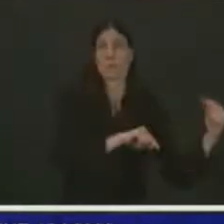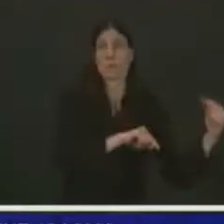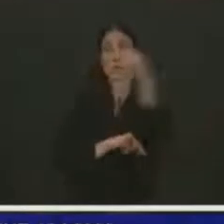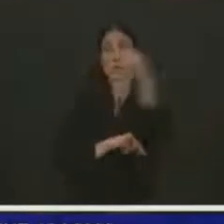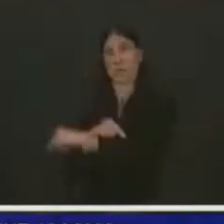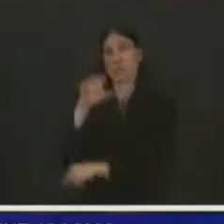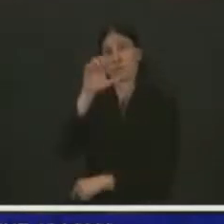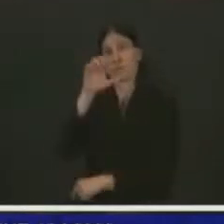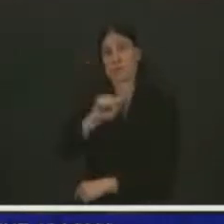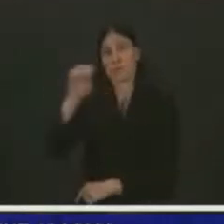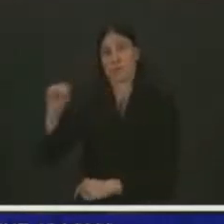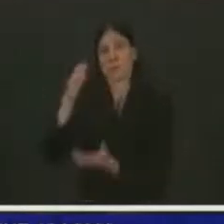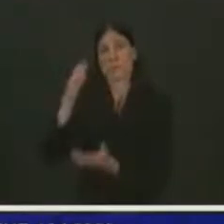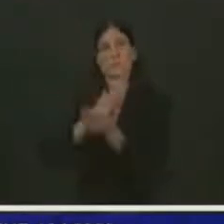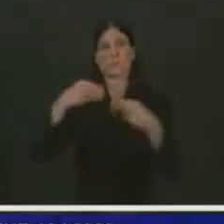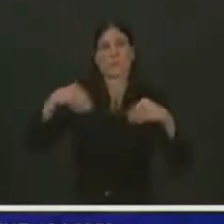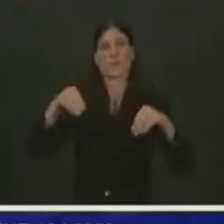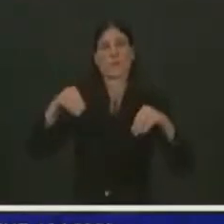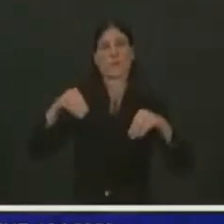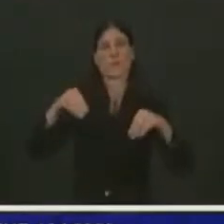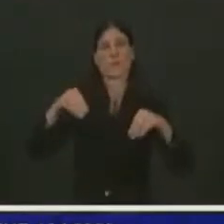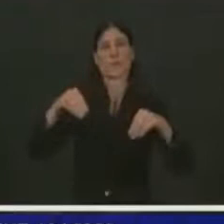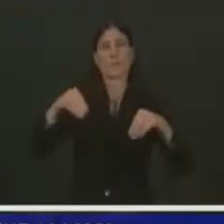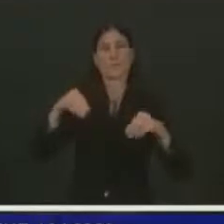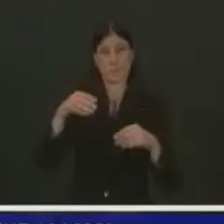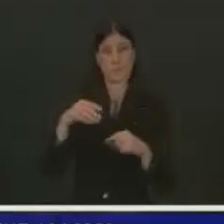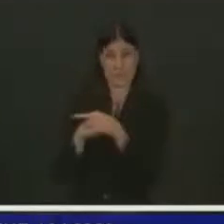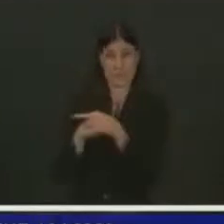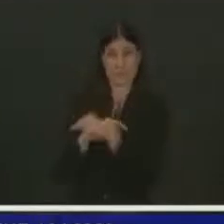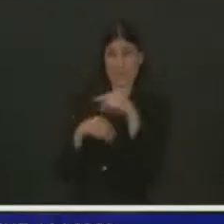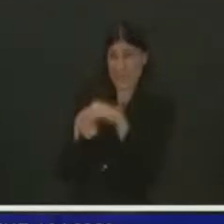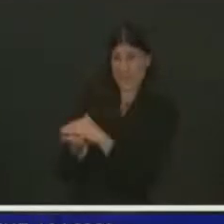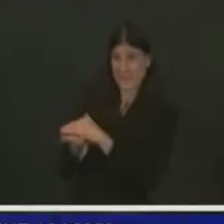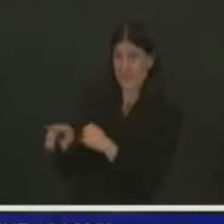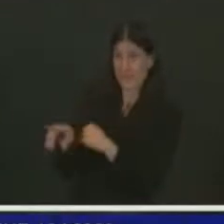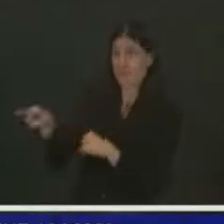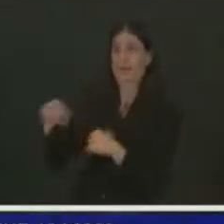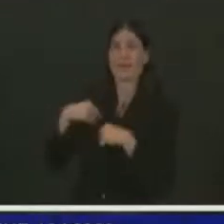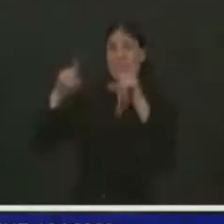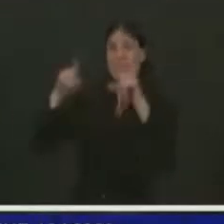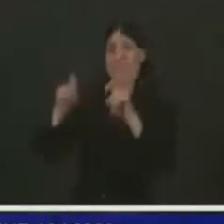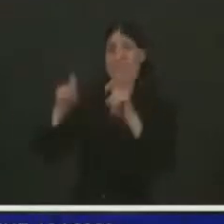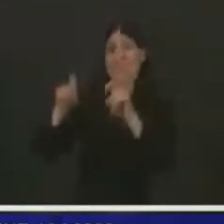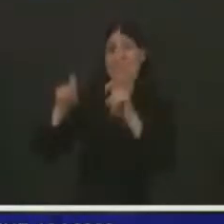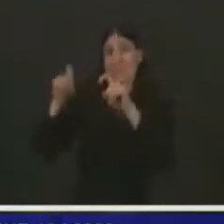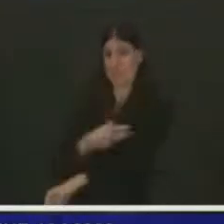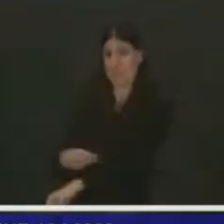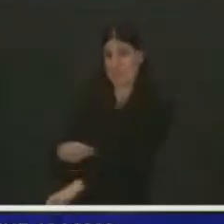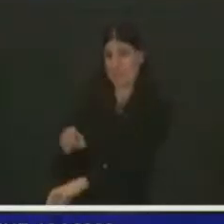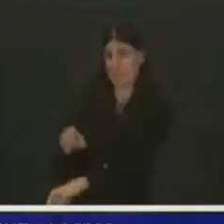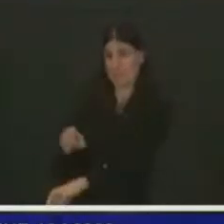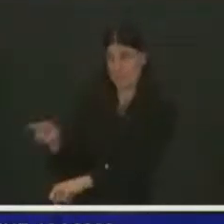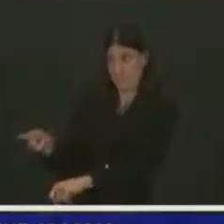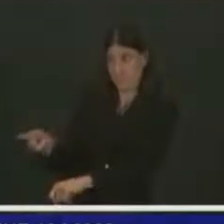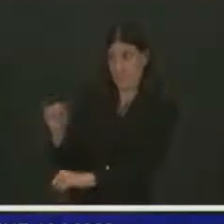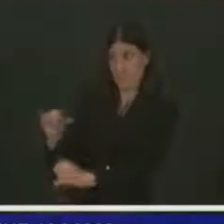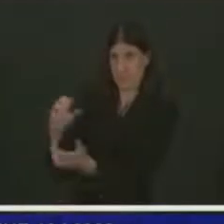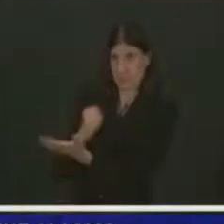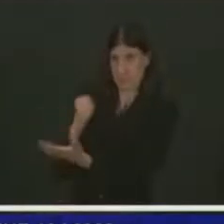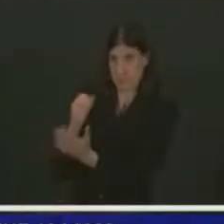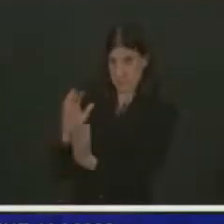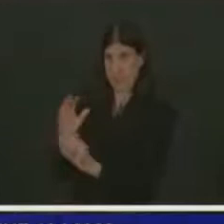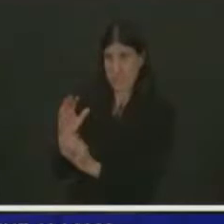Serology testing determines whether someone has antibodies for a virus, indicating whether they have been